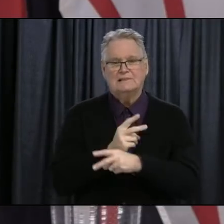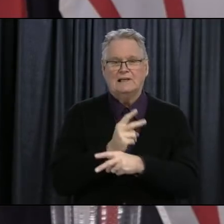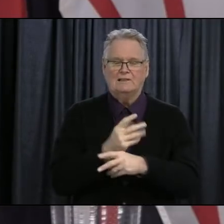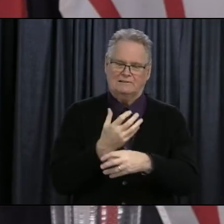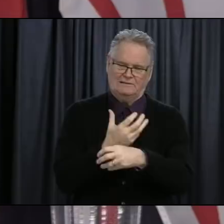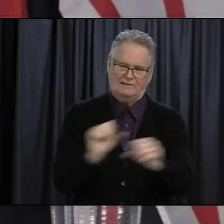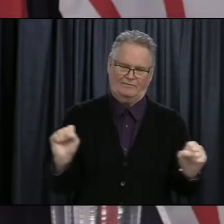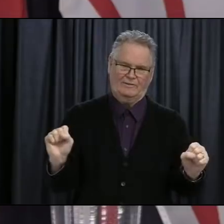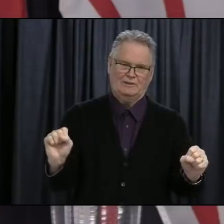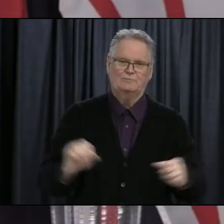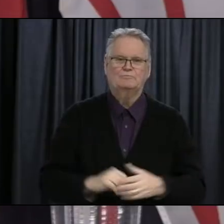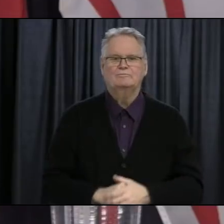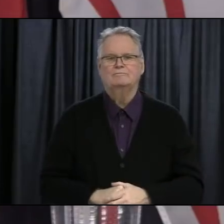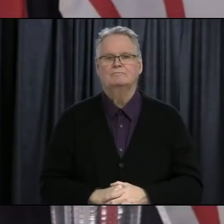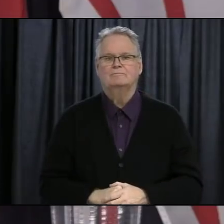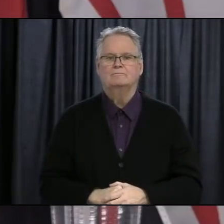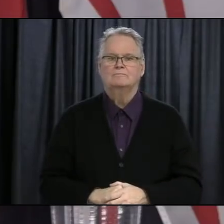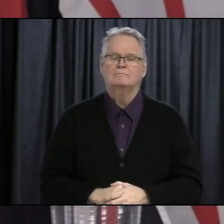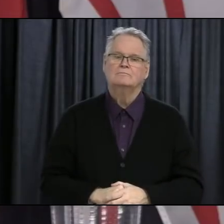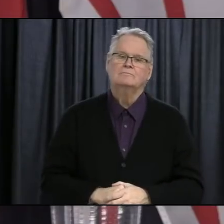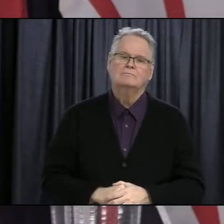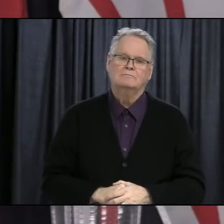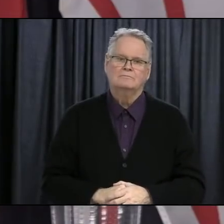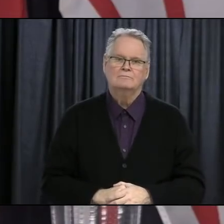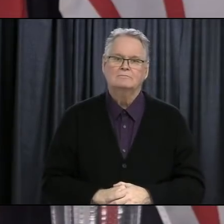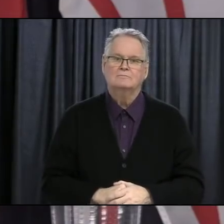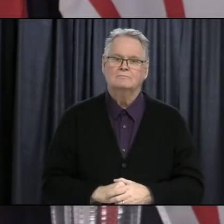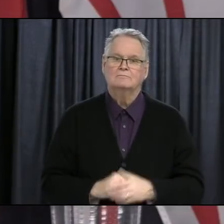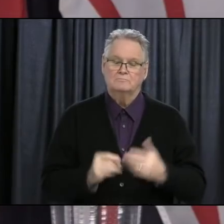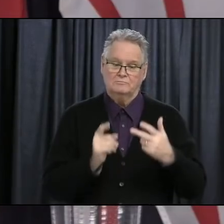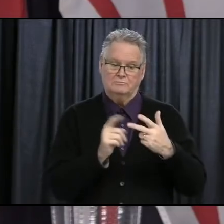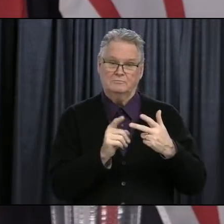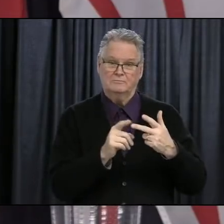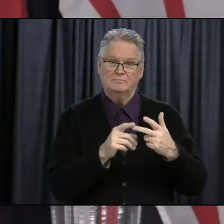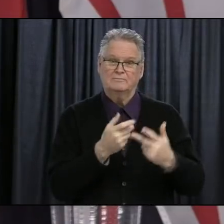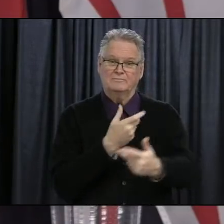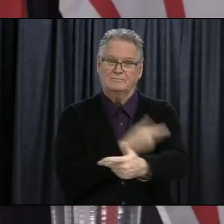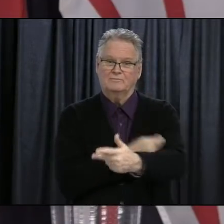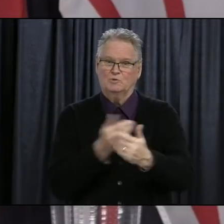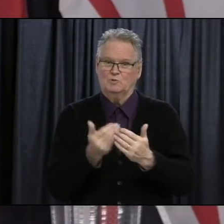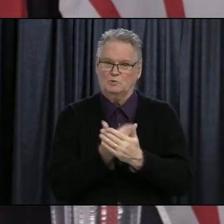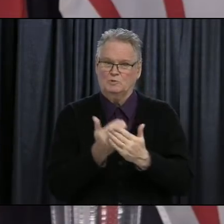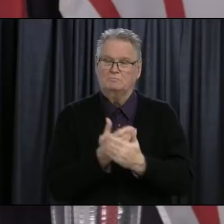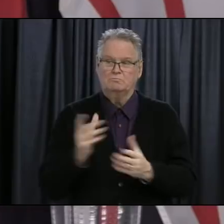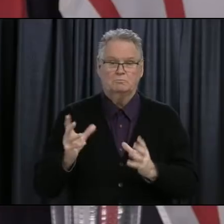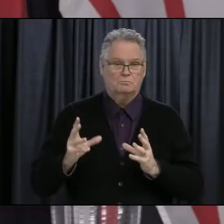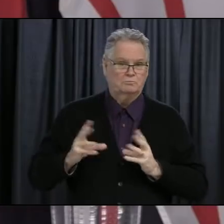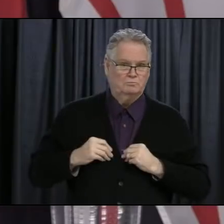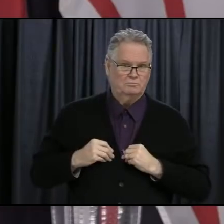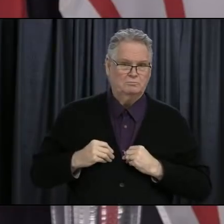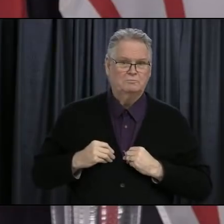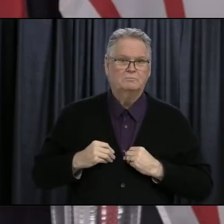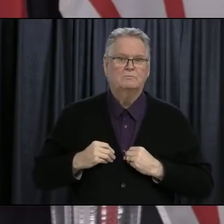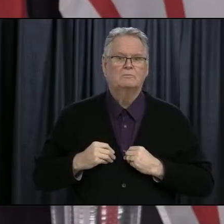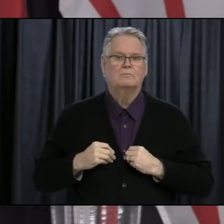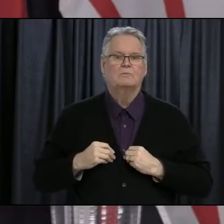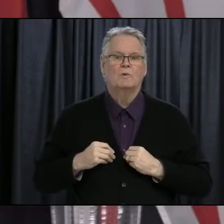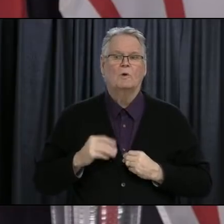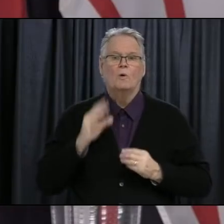news recently with AstraZeneca vaccine being approved for use here in Canada, and hopefully the Johnson & Johnson one is not too far